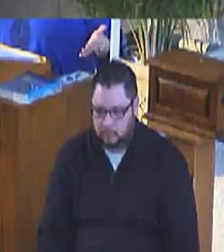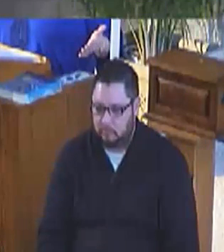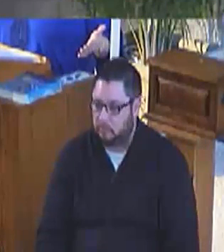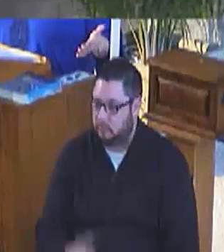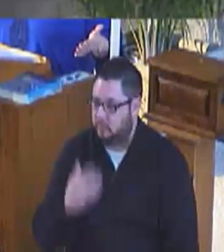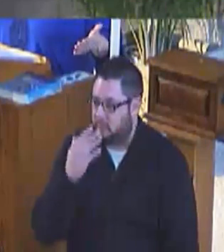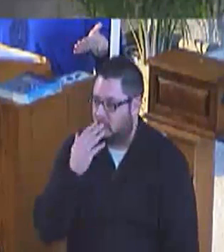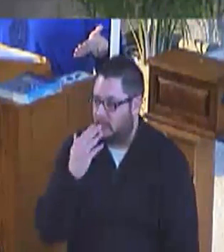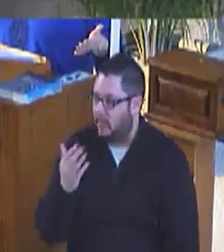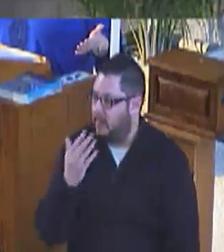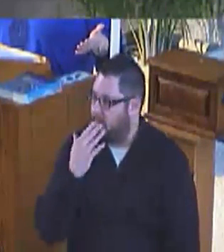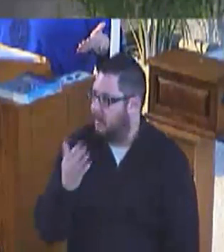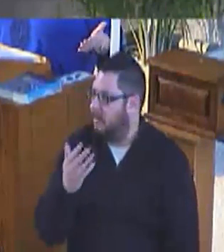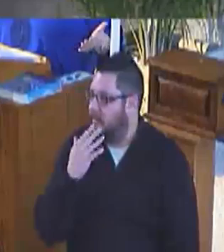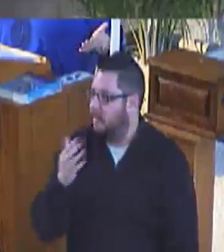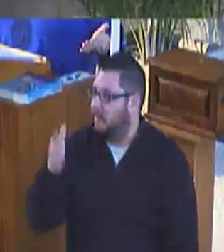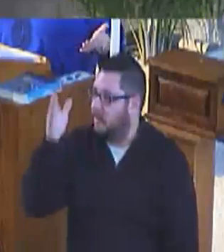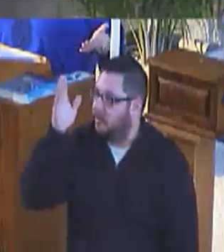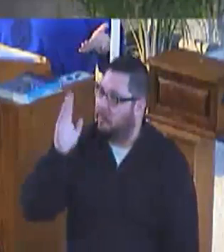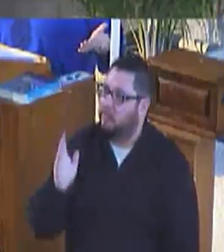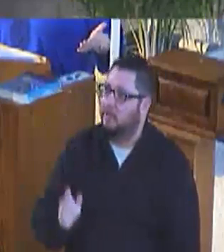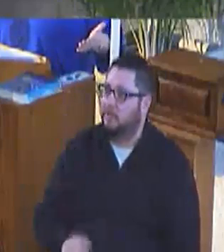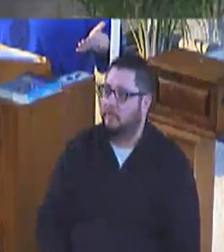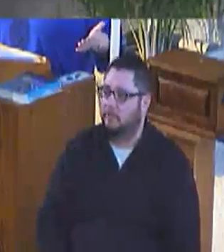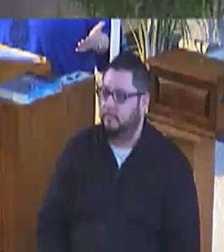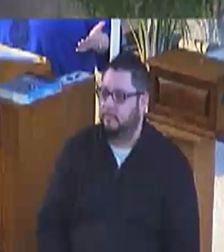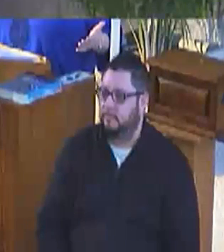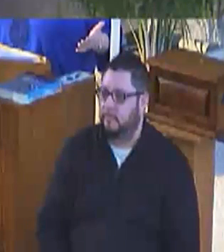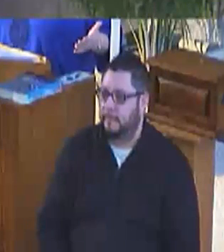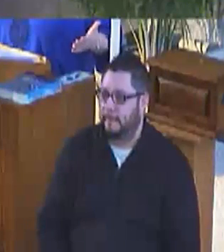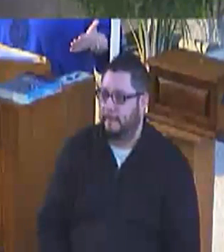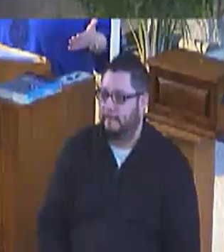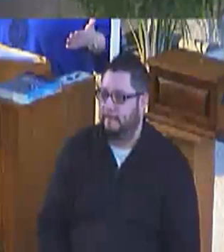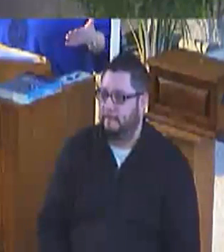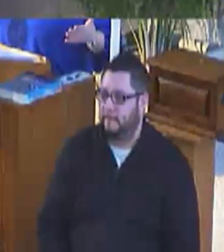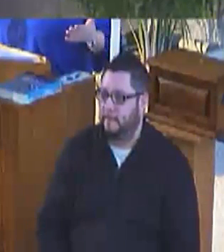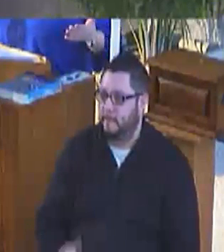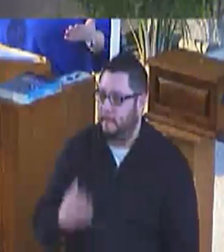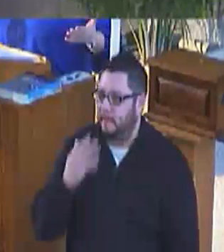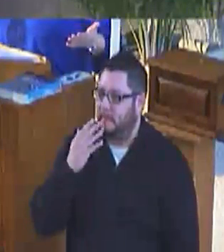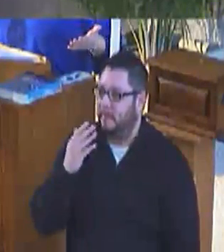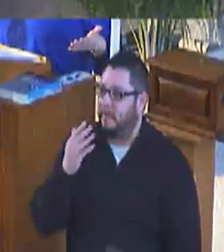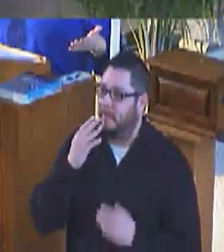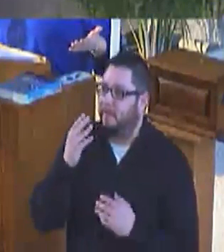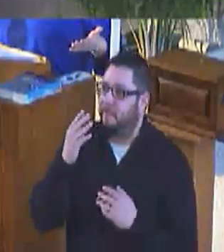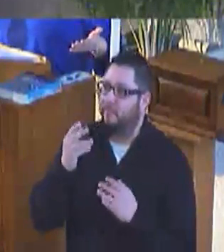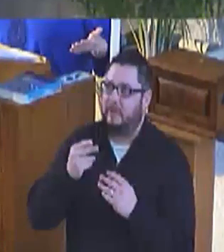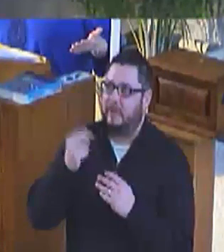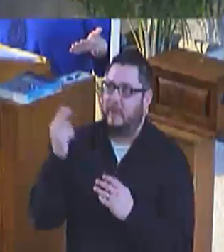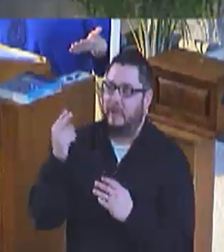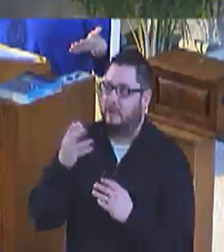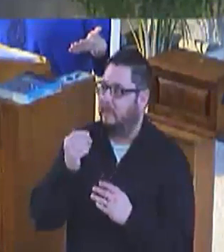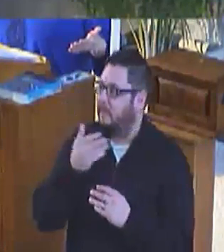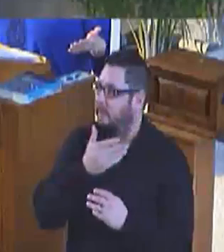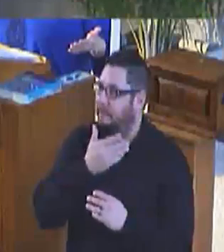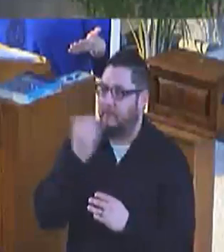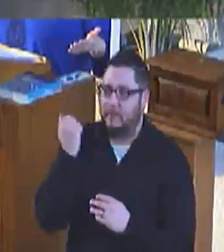Thank you. Thank you. Thank you, God. Thank you for the highest and best.